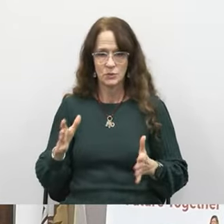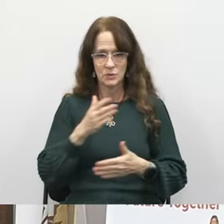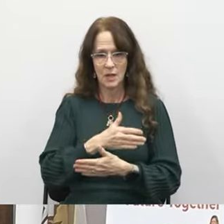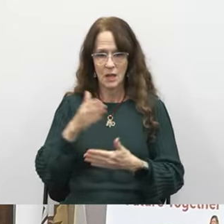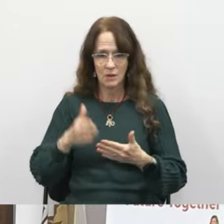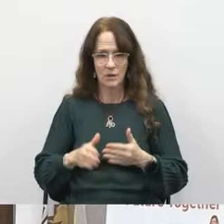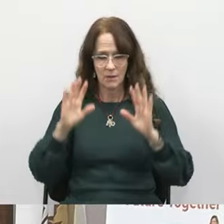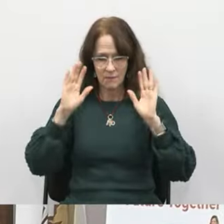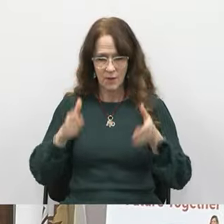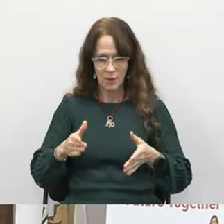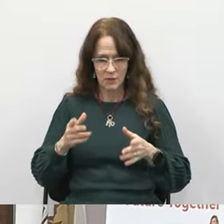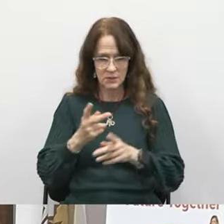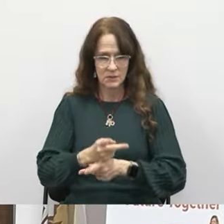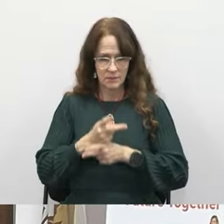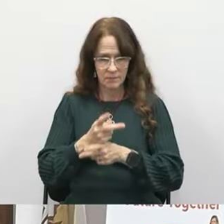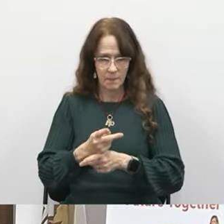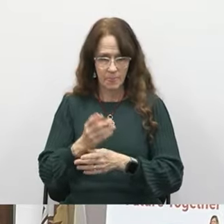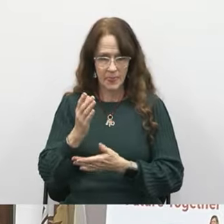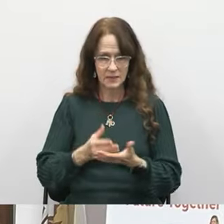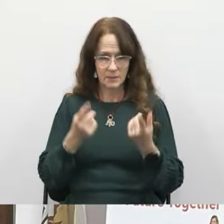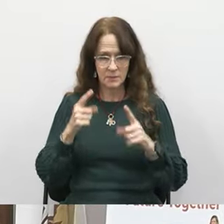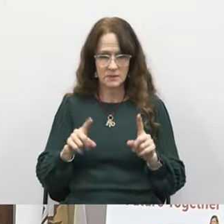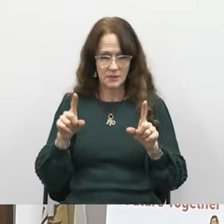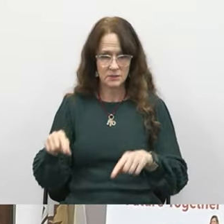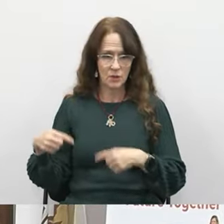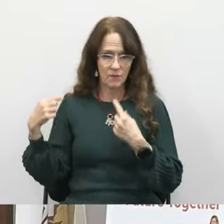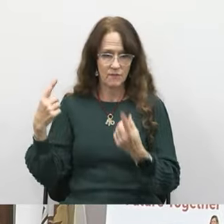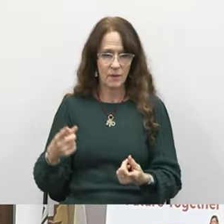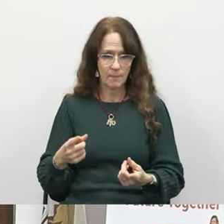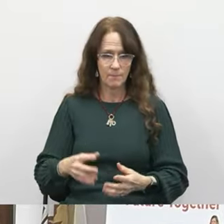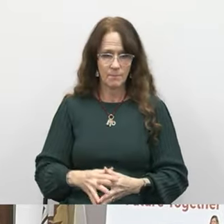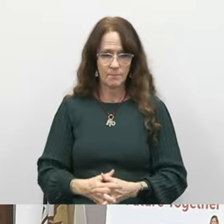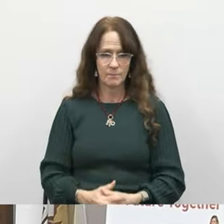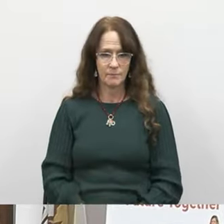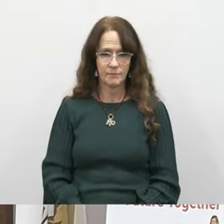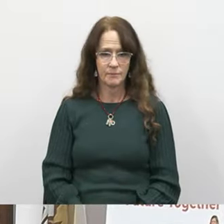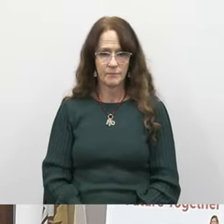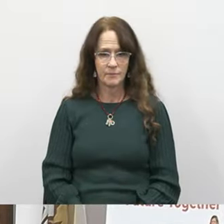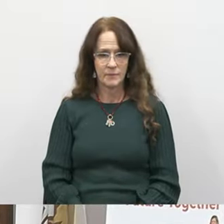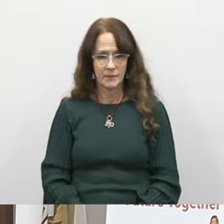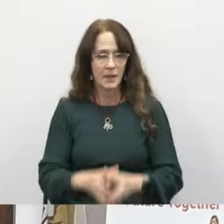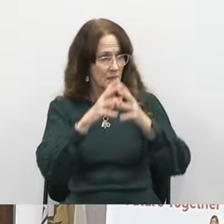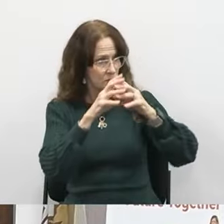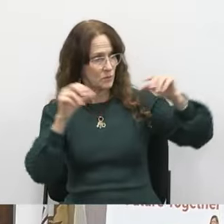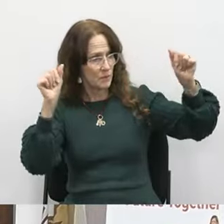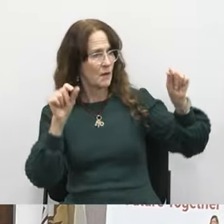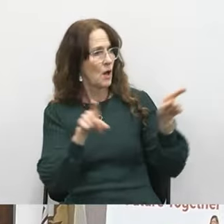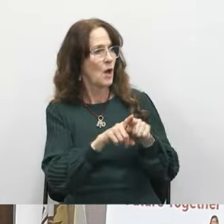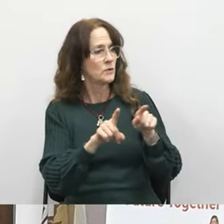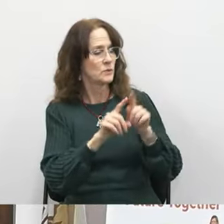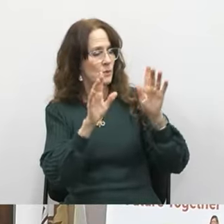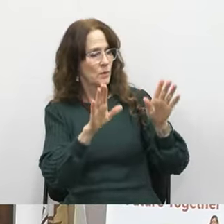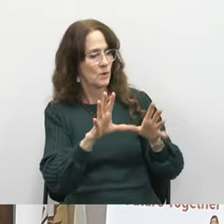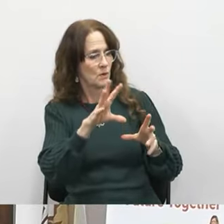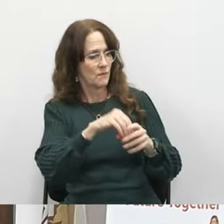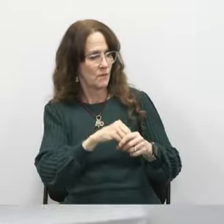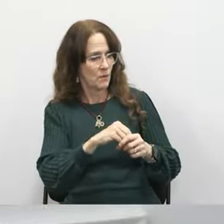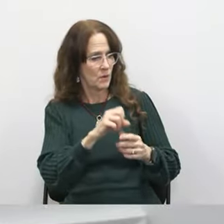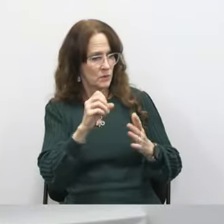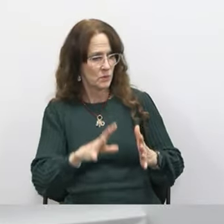governance and some of the successes that we've had thus far. It would also be wonderful to involve student board